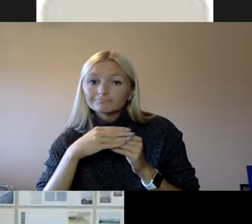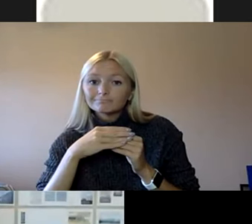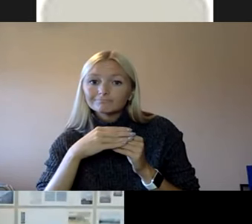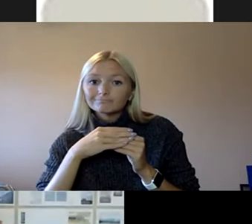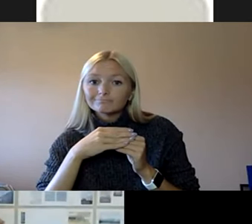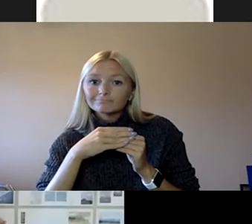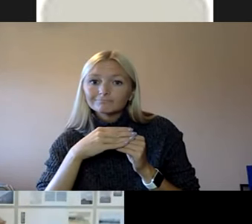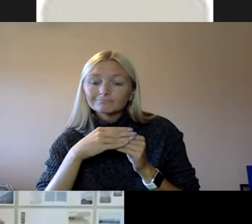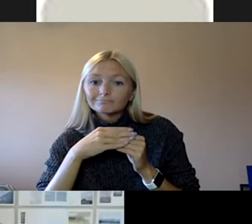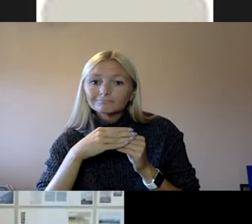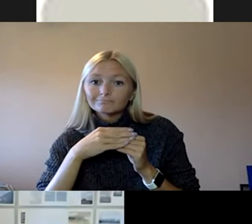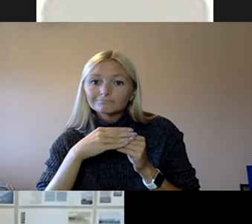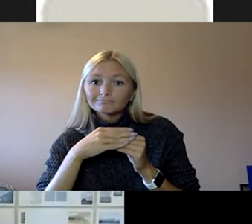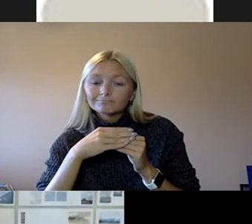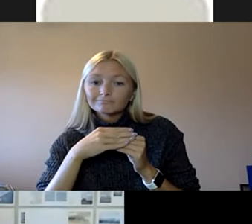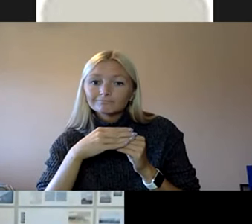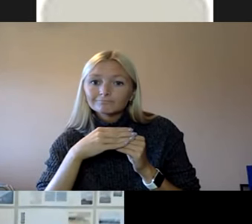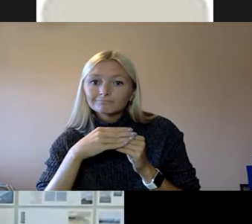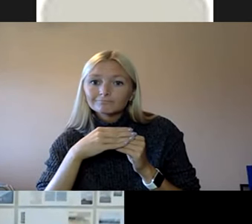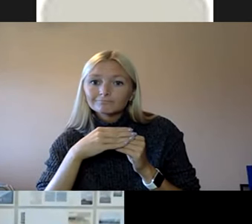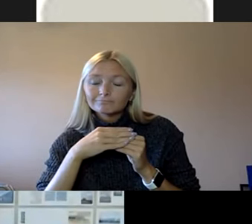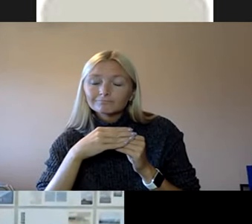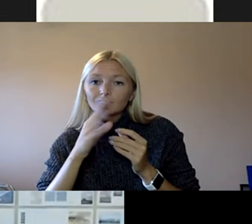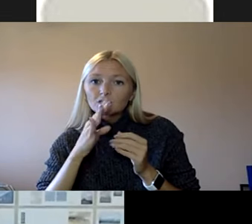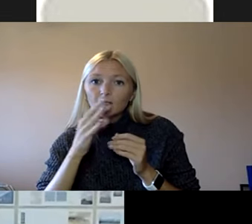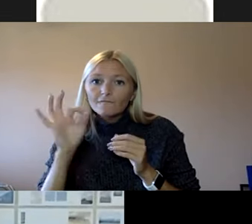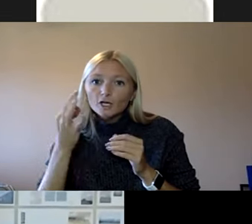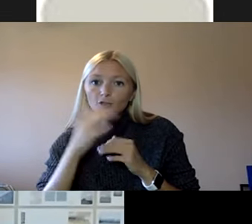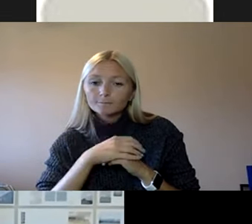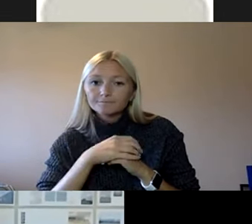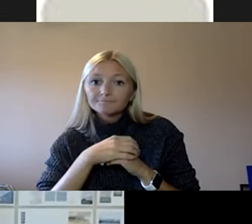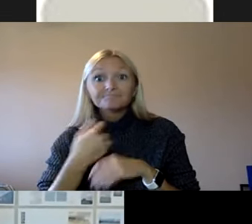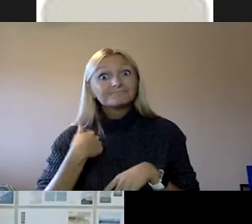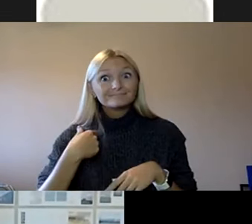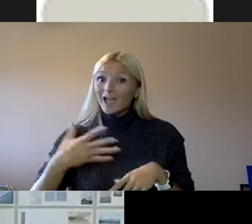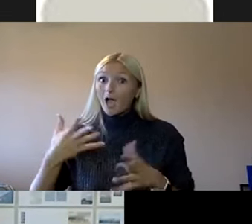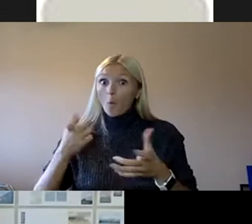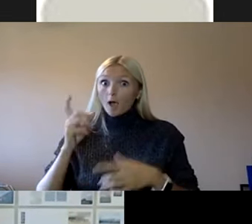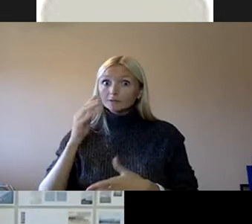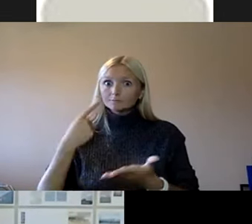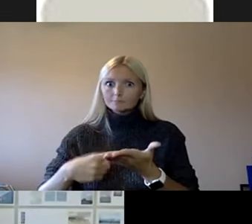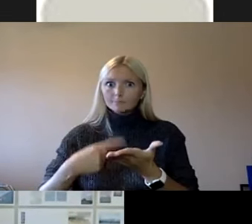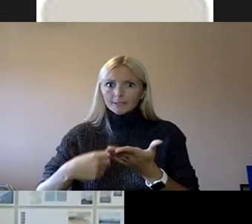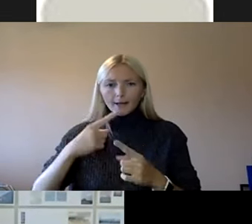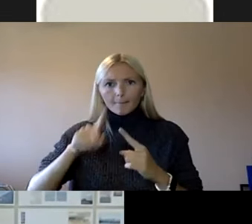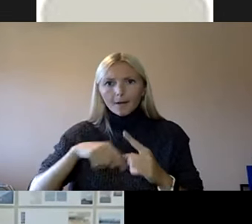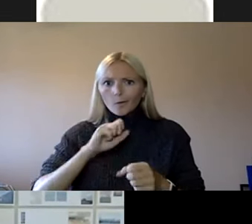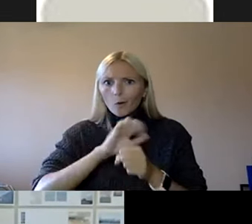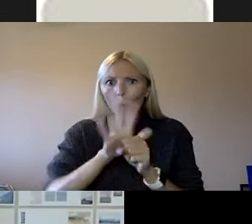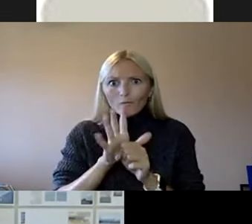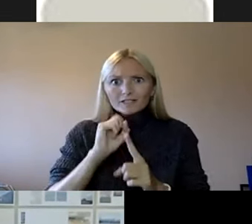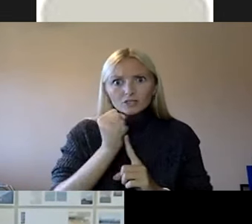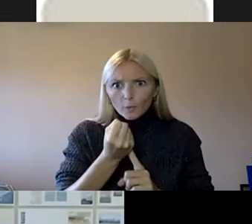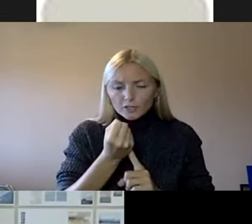D'accord. Alors moi, je veux bien parler de la situation. I would like to speak about the COVID